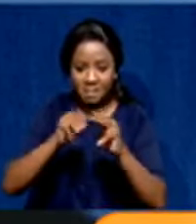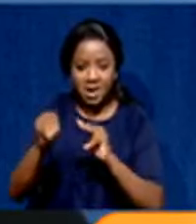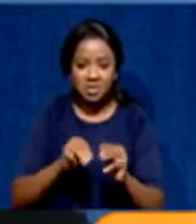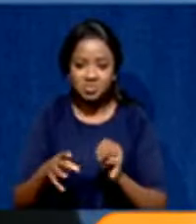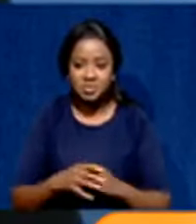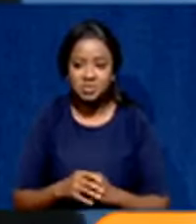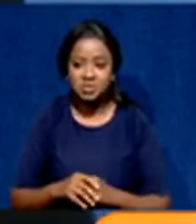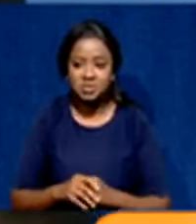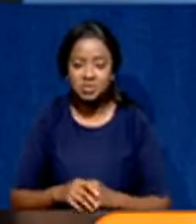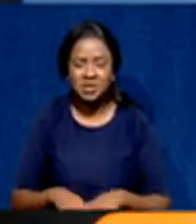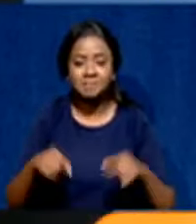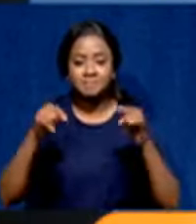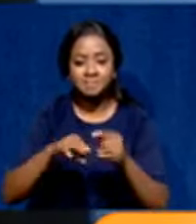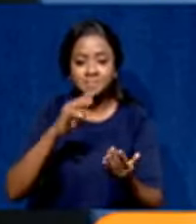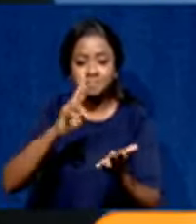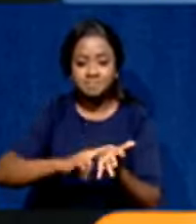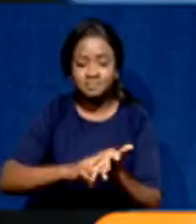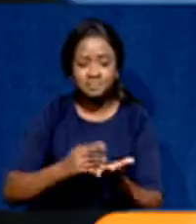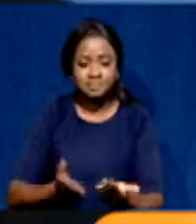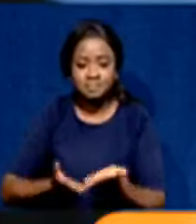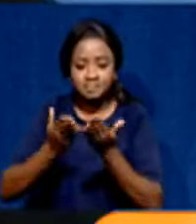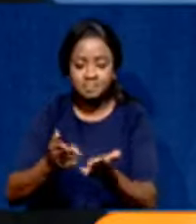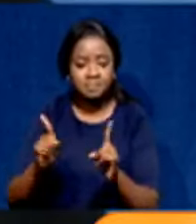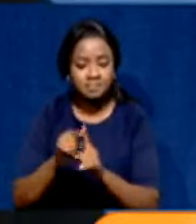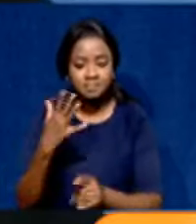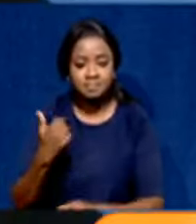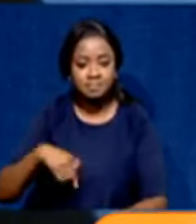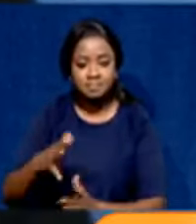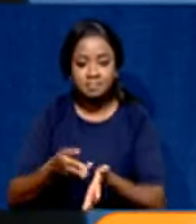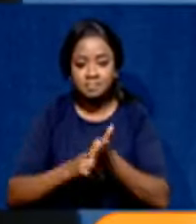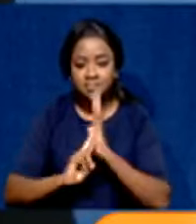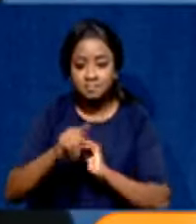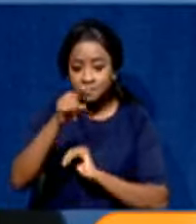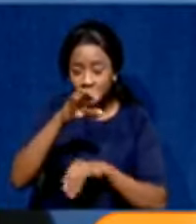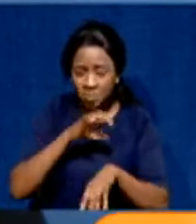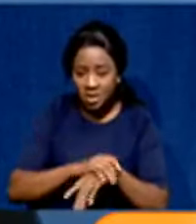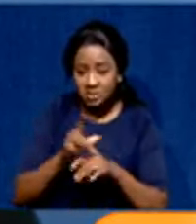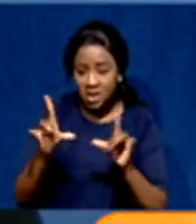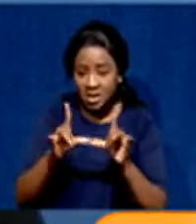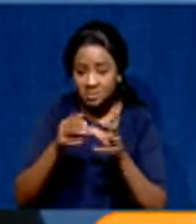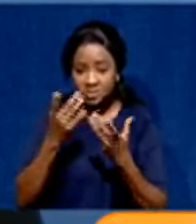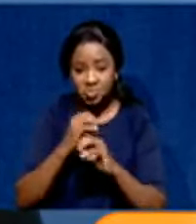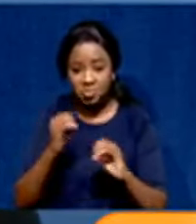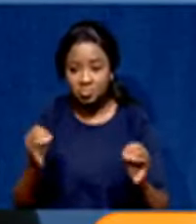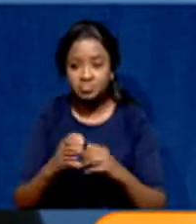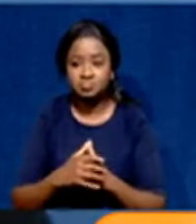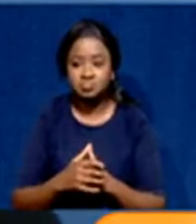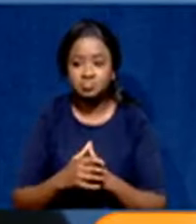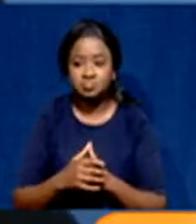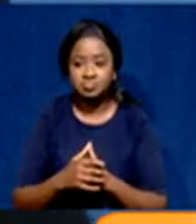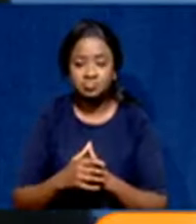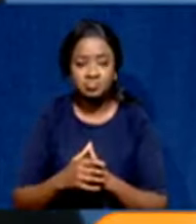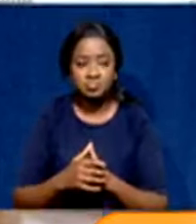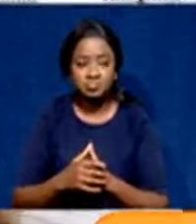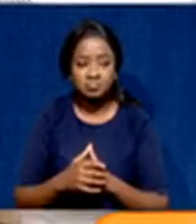that we are tabling here today is part of the document that is required for you to either get a license or not. So we will be reviewing also